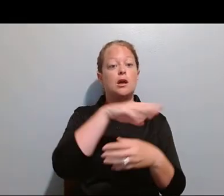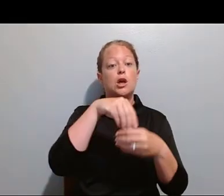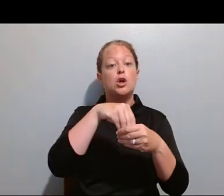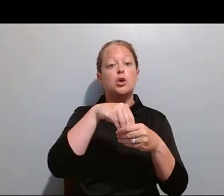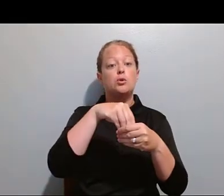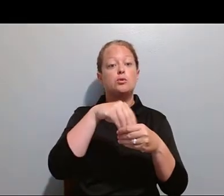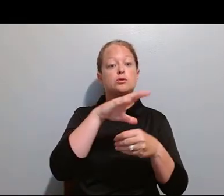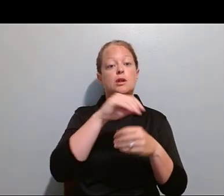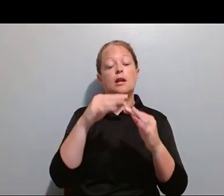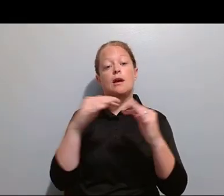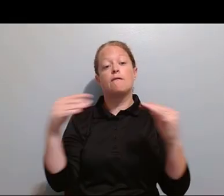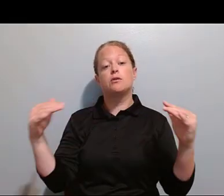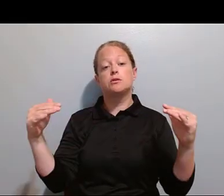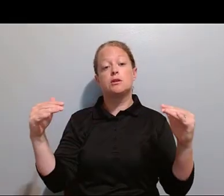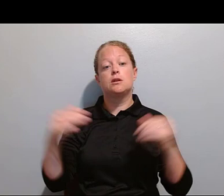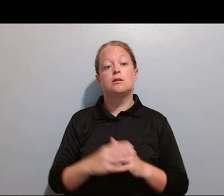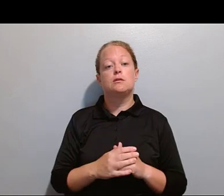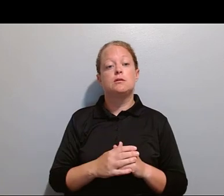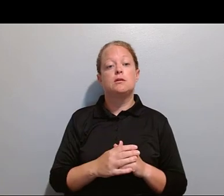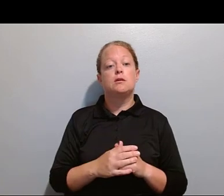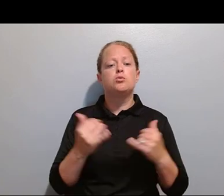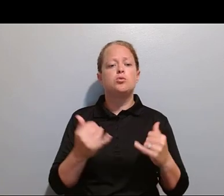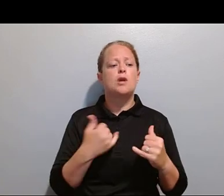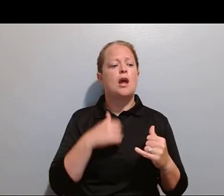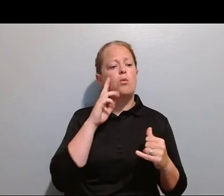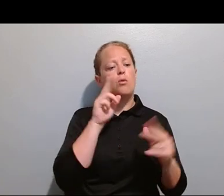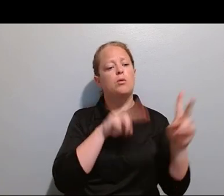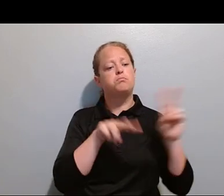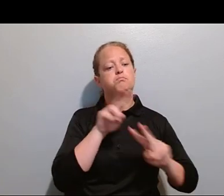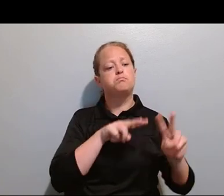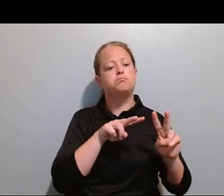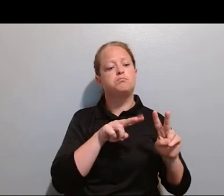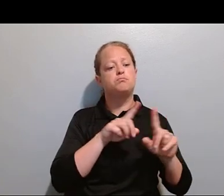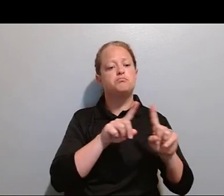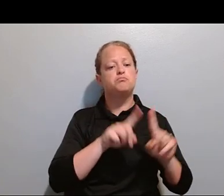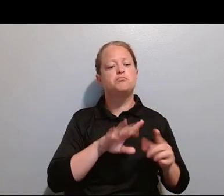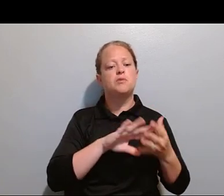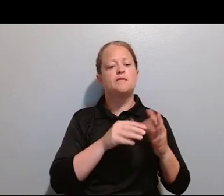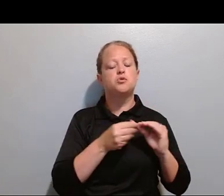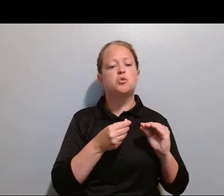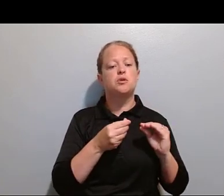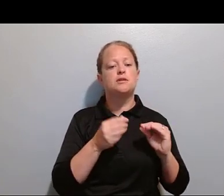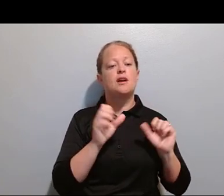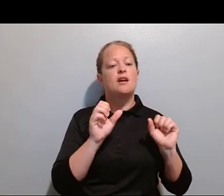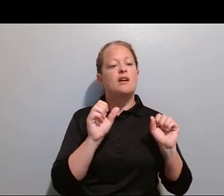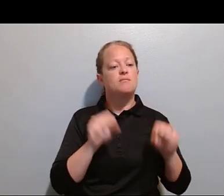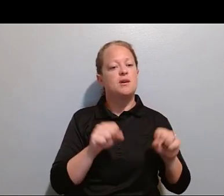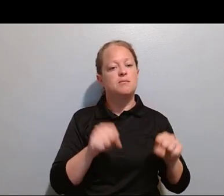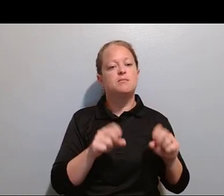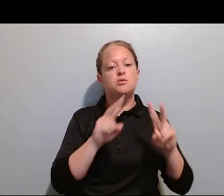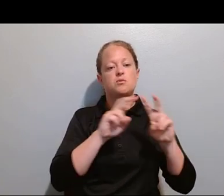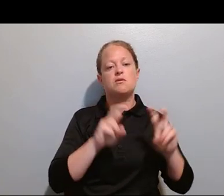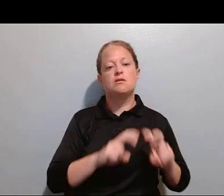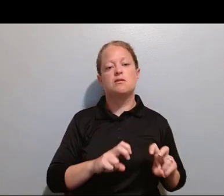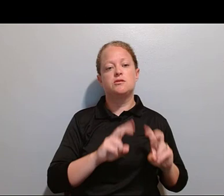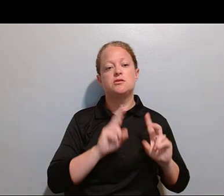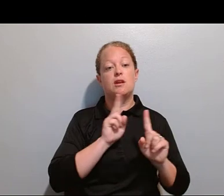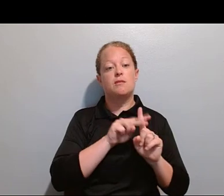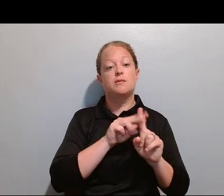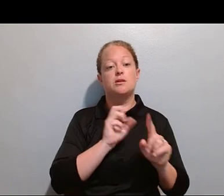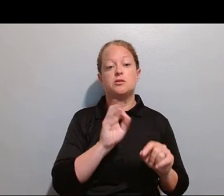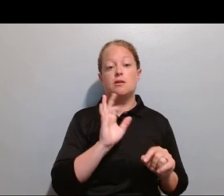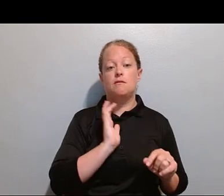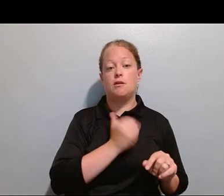discussing the testimonials on terrain, where we will be able to analyze the application of our learnings